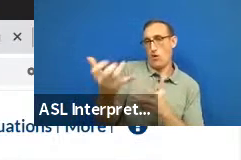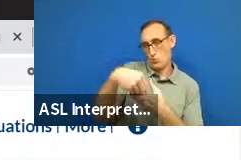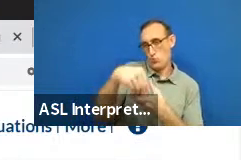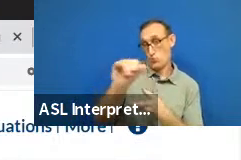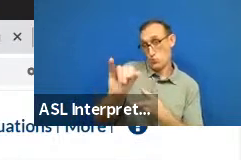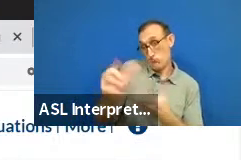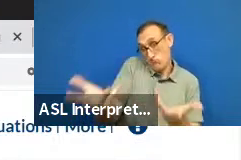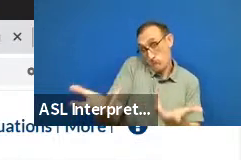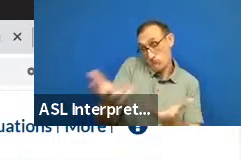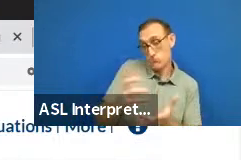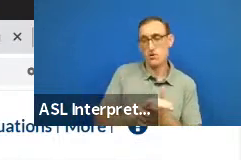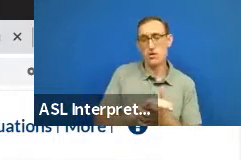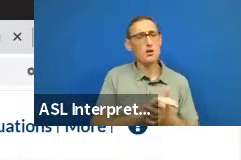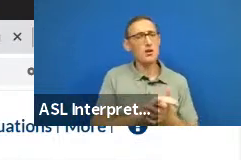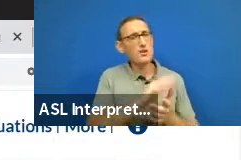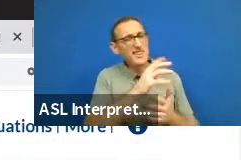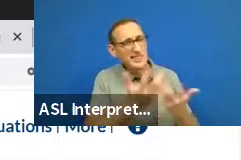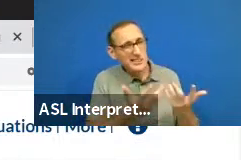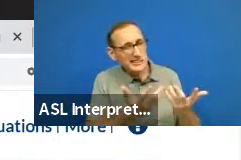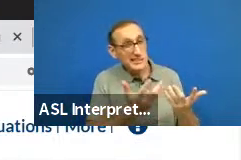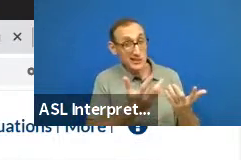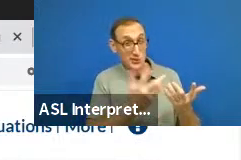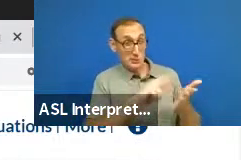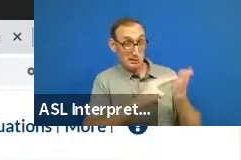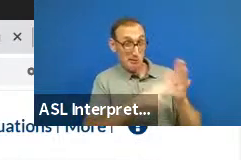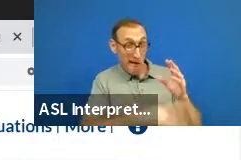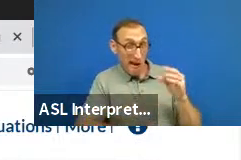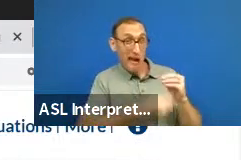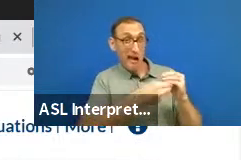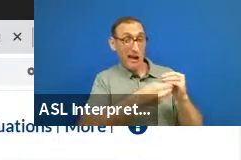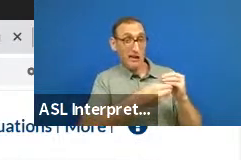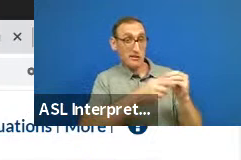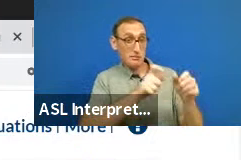Okay, well, so were you asking to add time to?